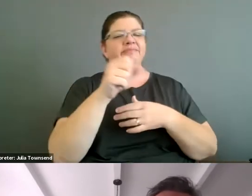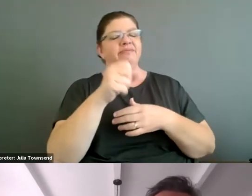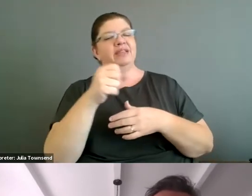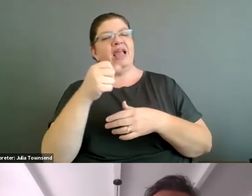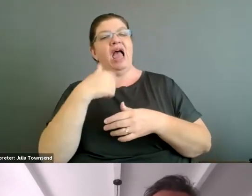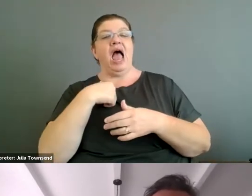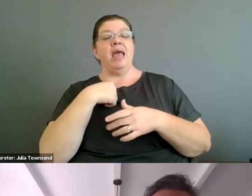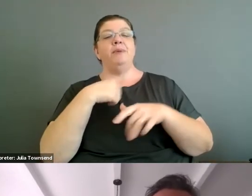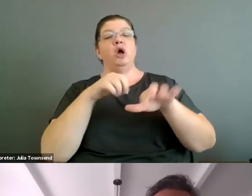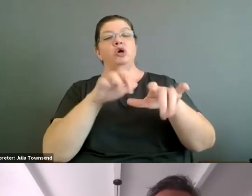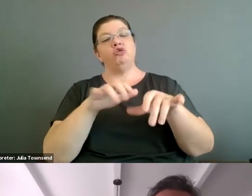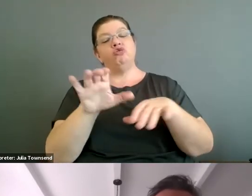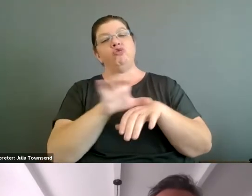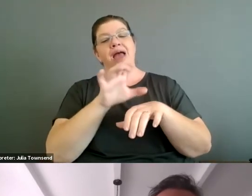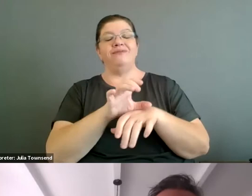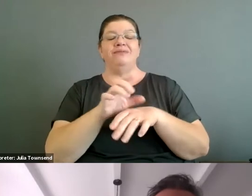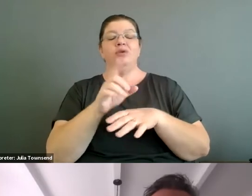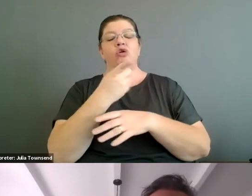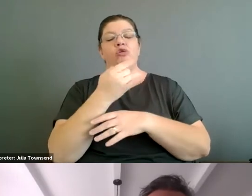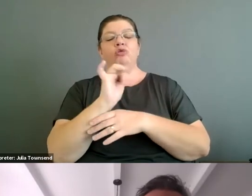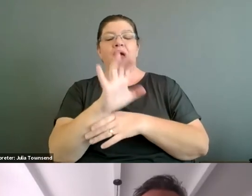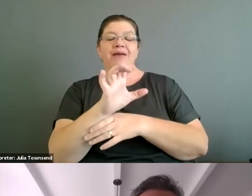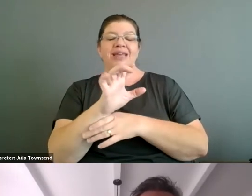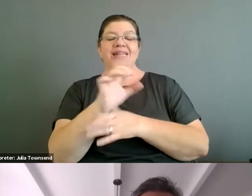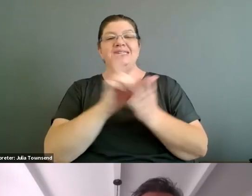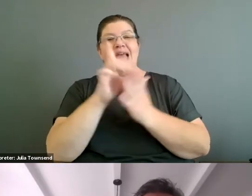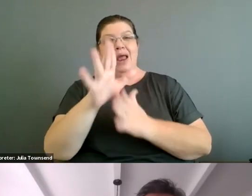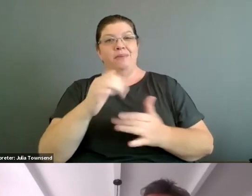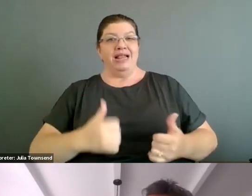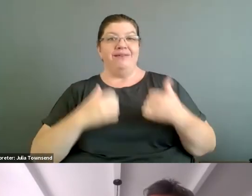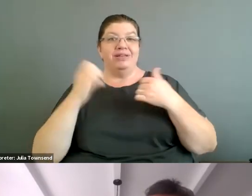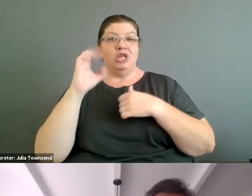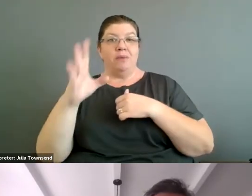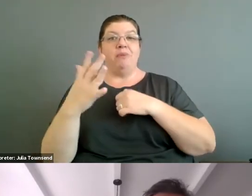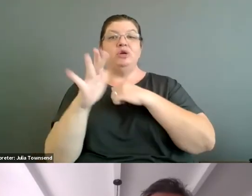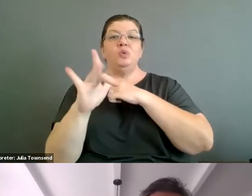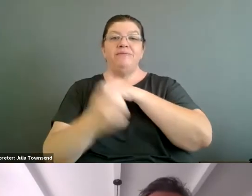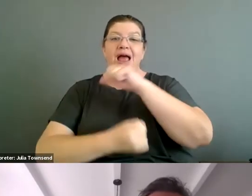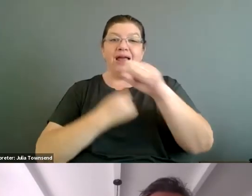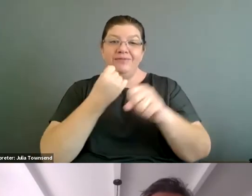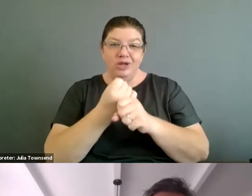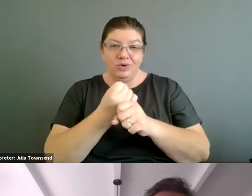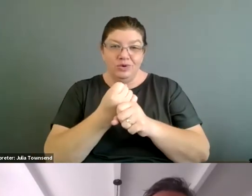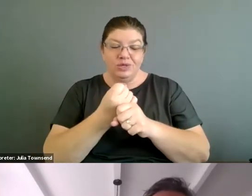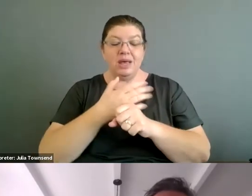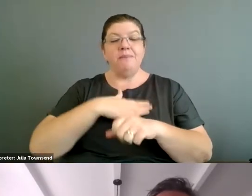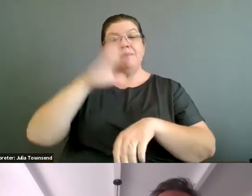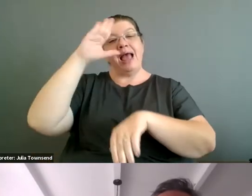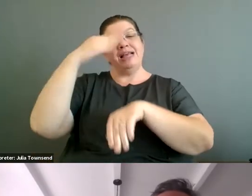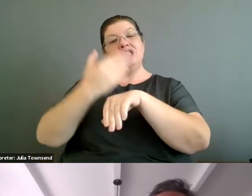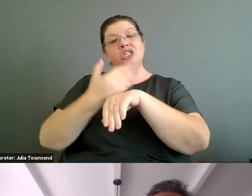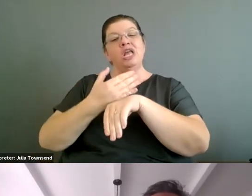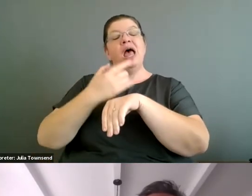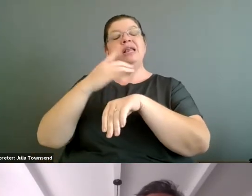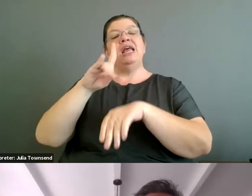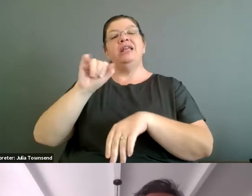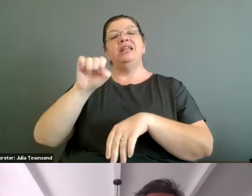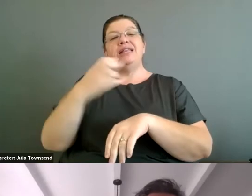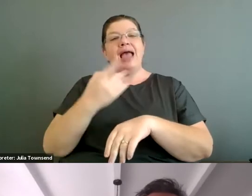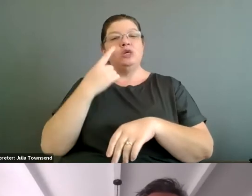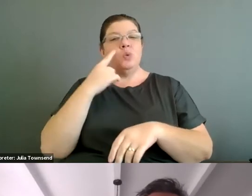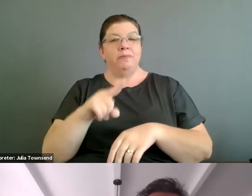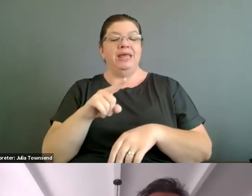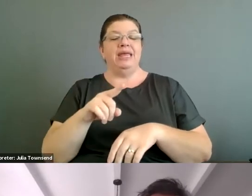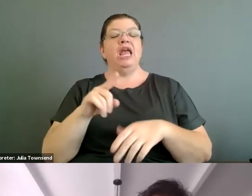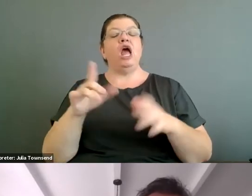designer and Santa Barbara. Been living in Santa Barbara about 25 years, and my son Dash will be a junior at DP in the fall. And